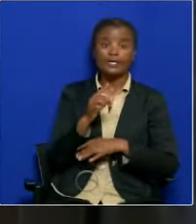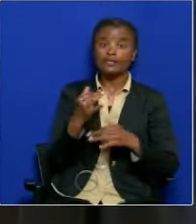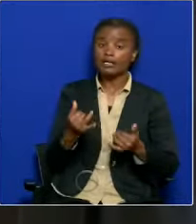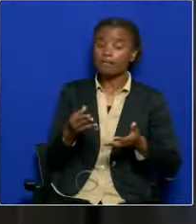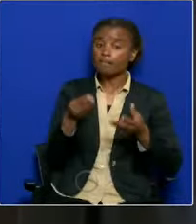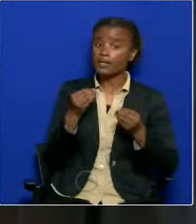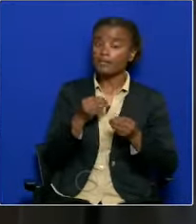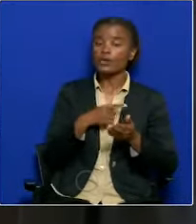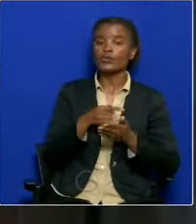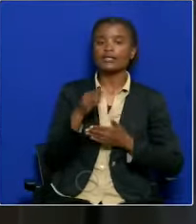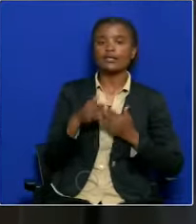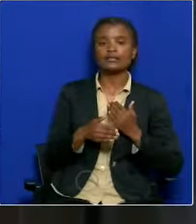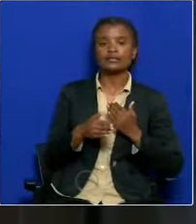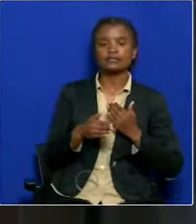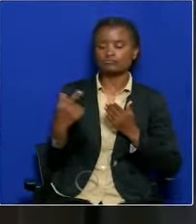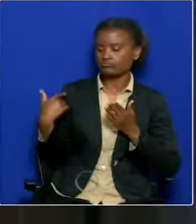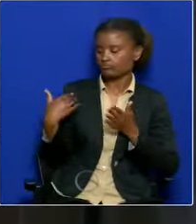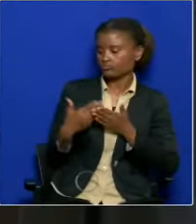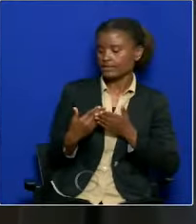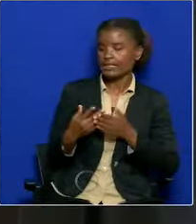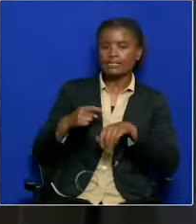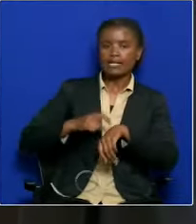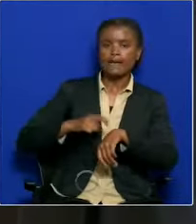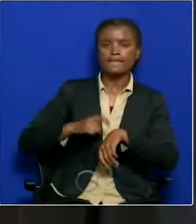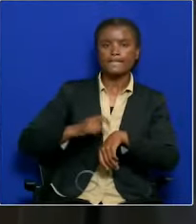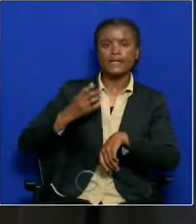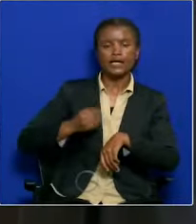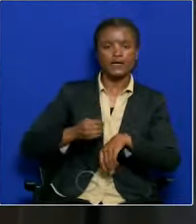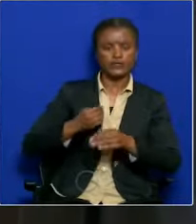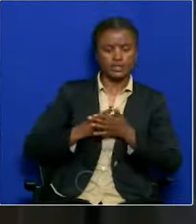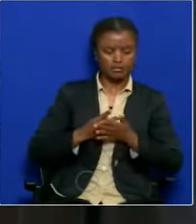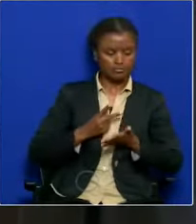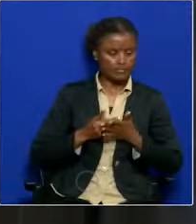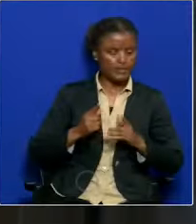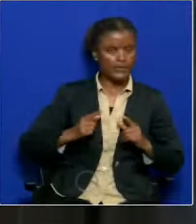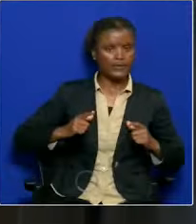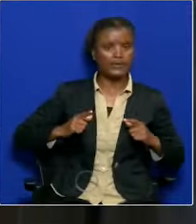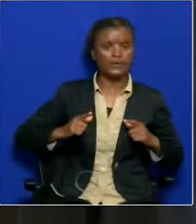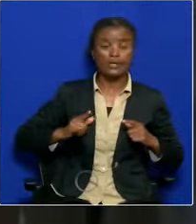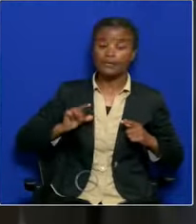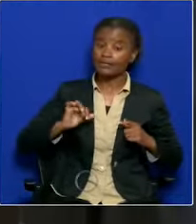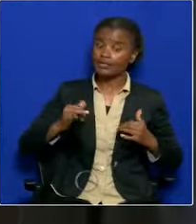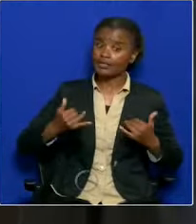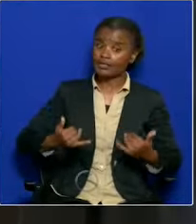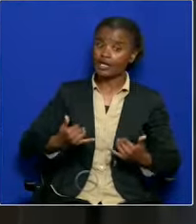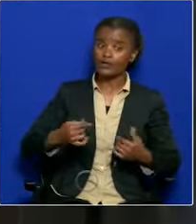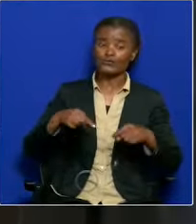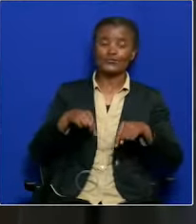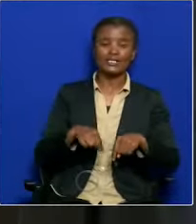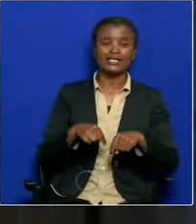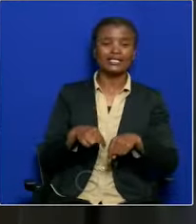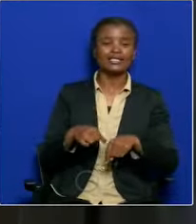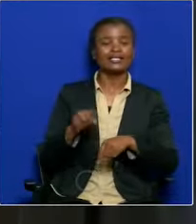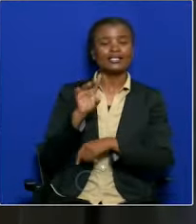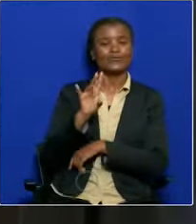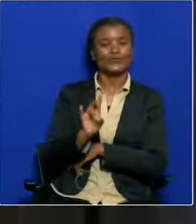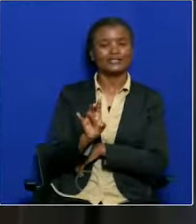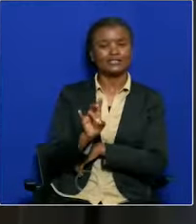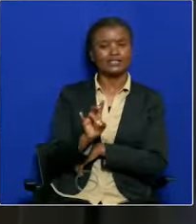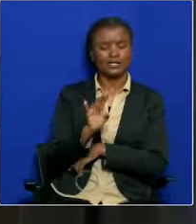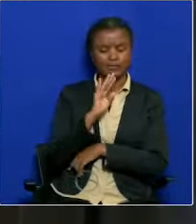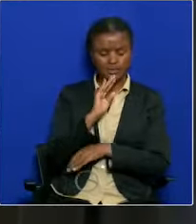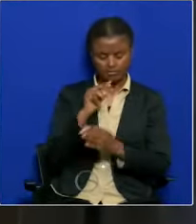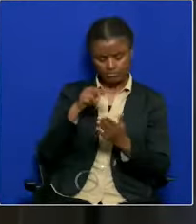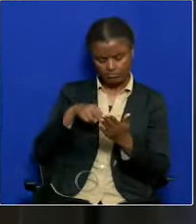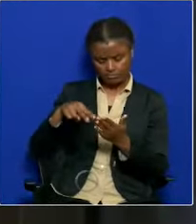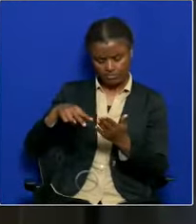this bundle. It's now Wednesday today. You must have gone through the bundle and it must have jogged your memory. I